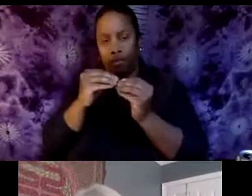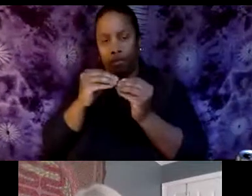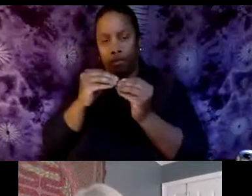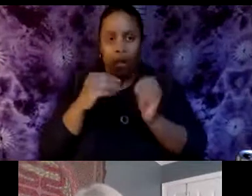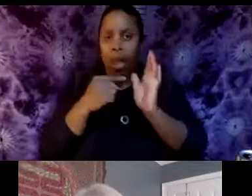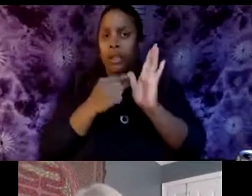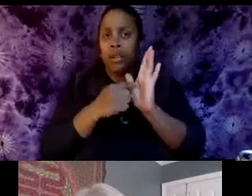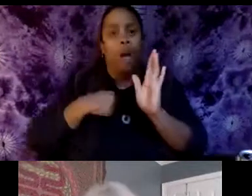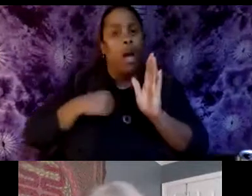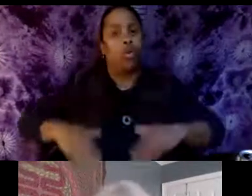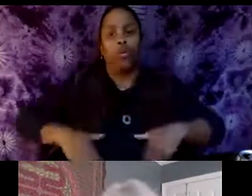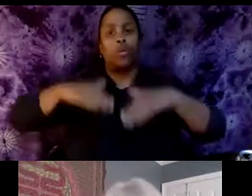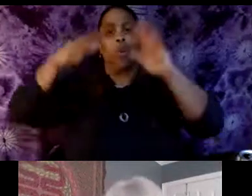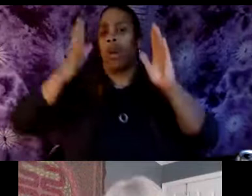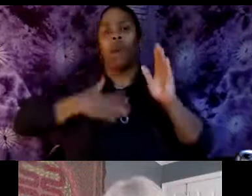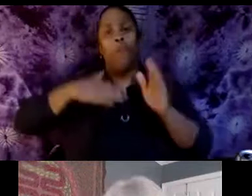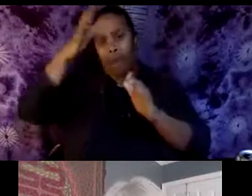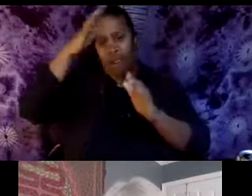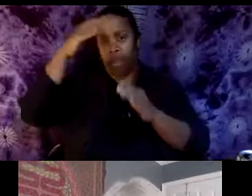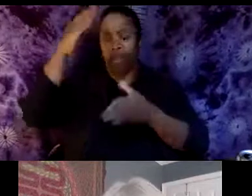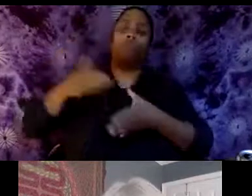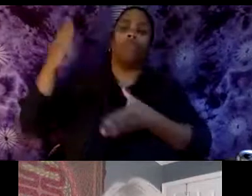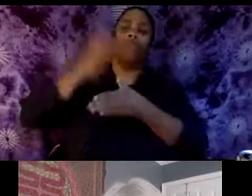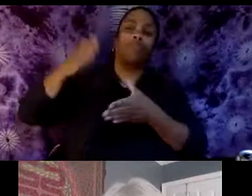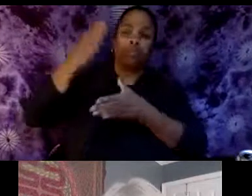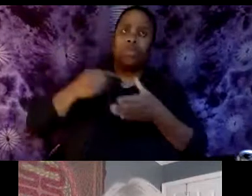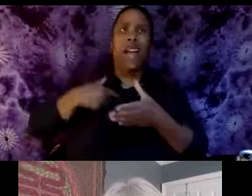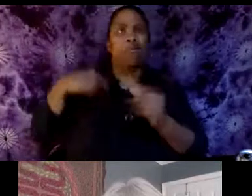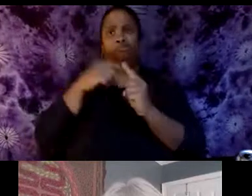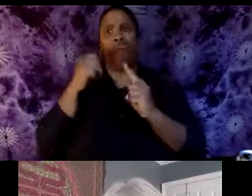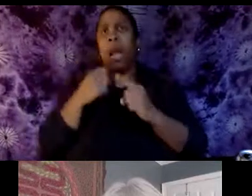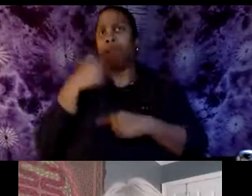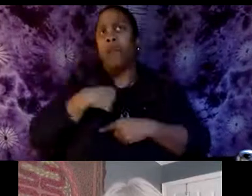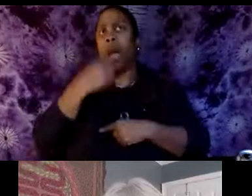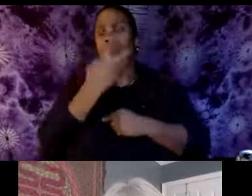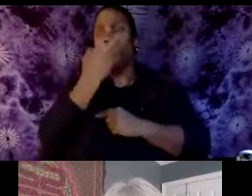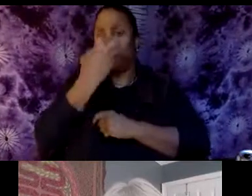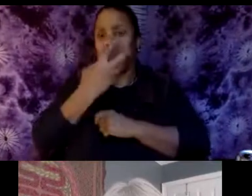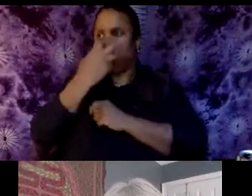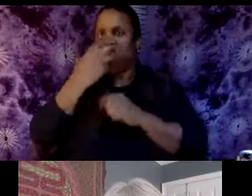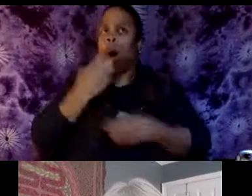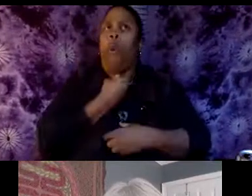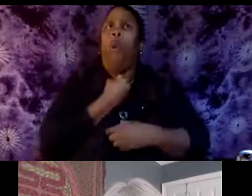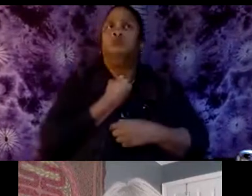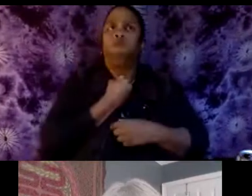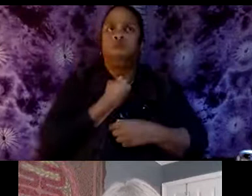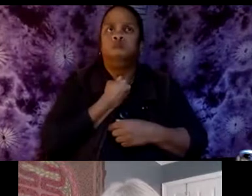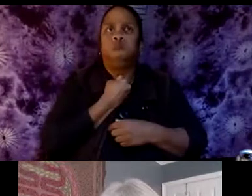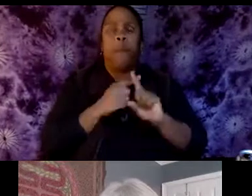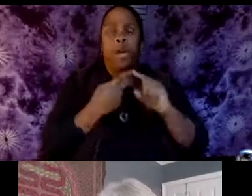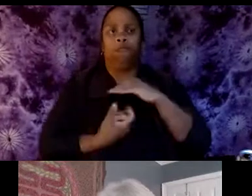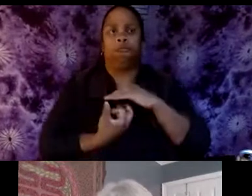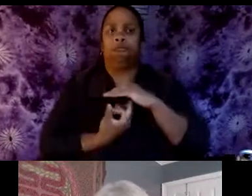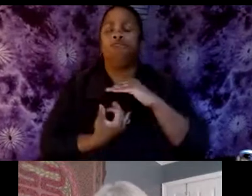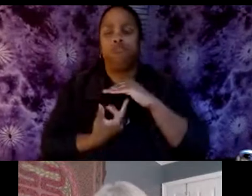my dad would constantly harass me, right? And I'd be just triggered and angry, and I'd keep it inside, but I'd be just fuming